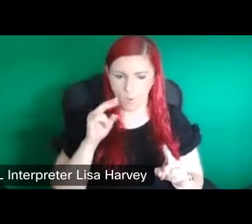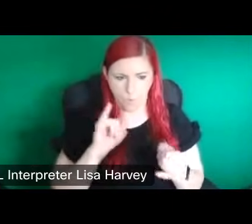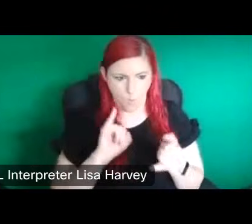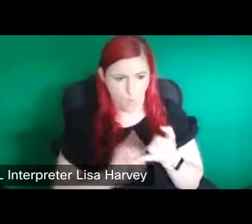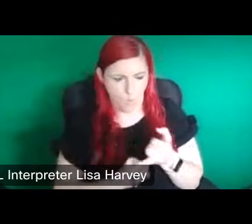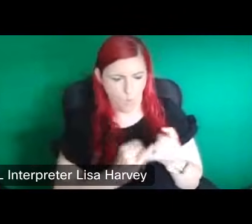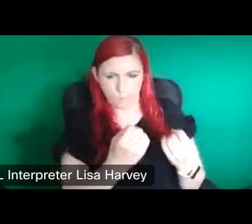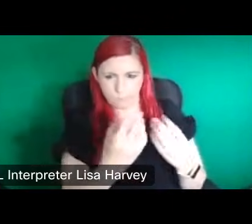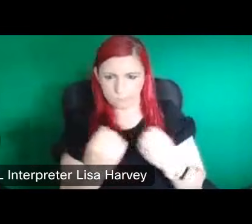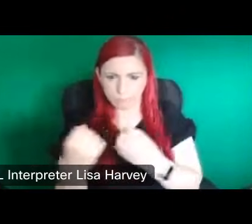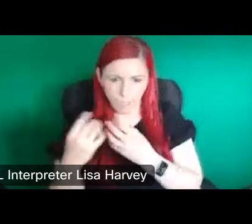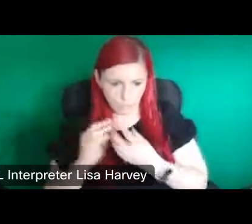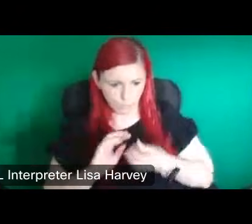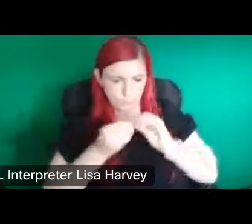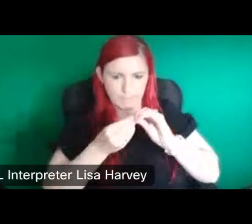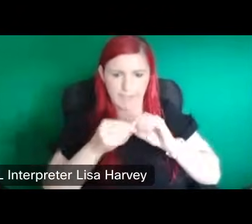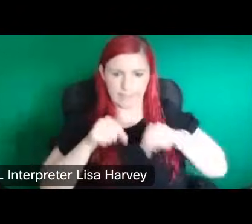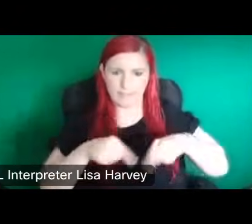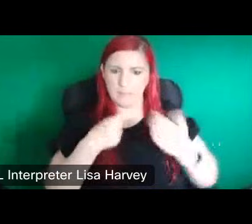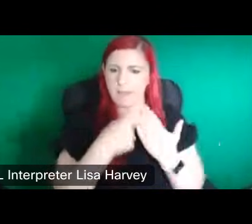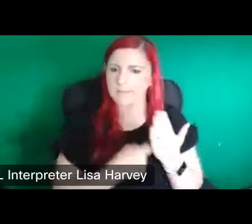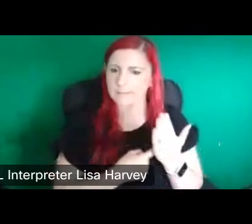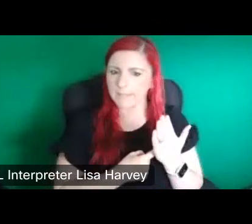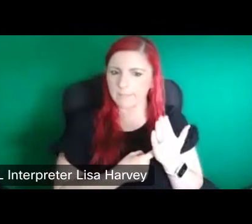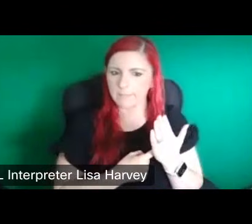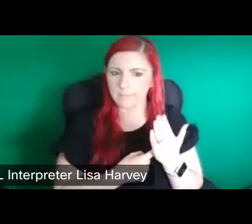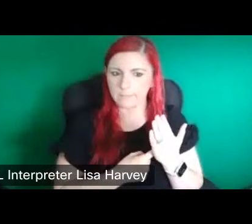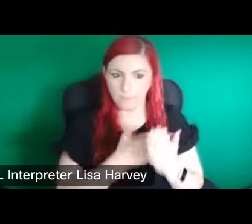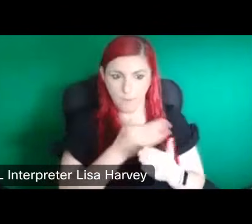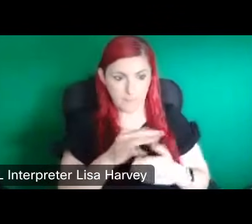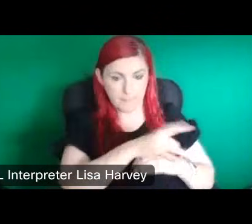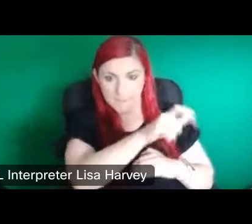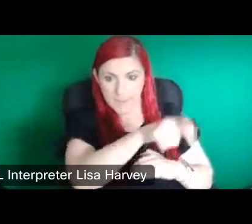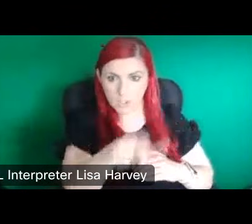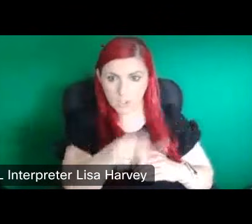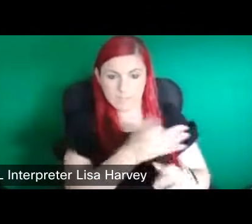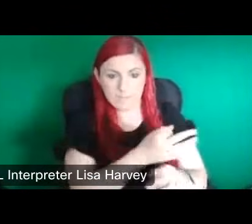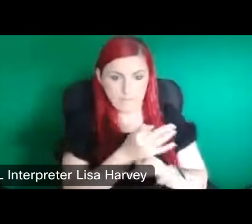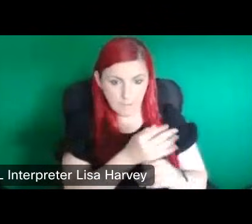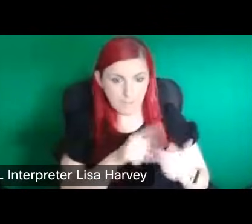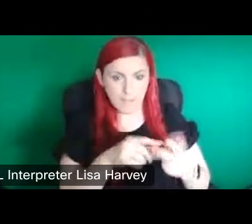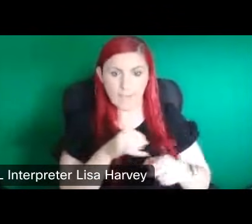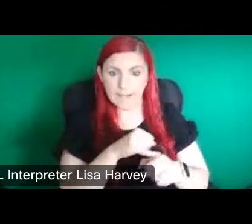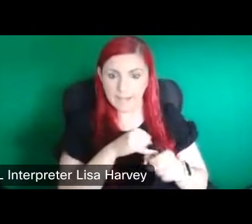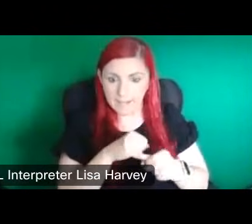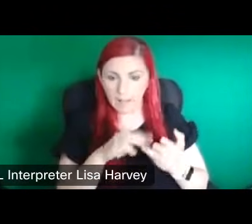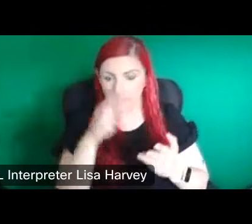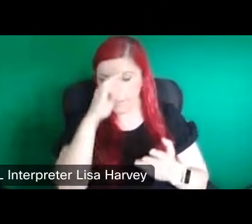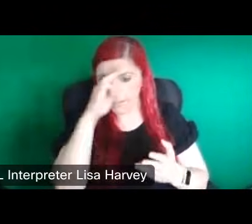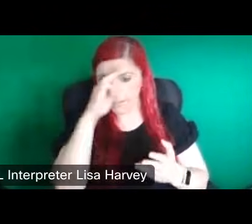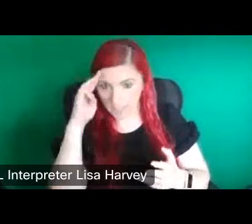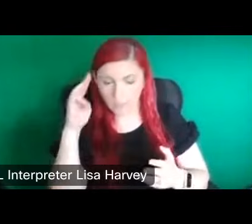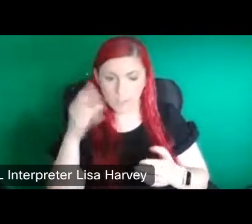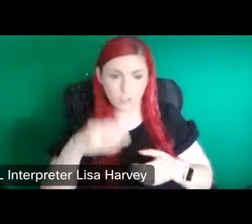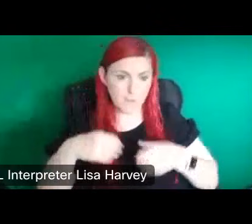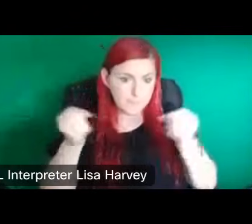this revised policy, our patients and their families, our clinical and managerial champions, our open